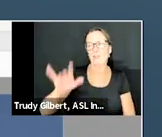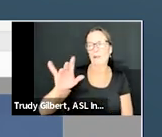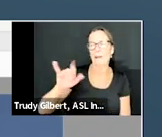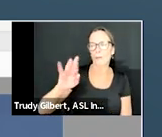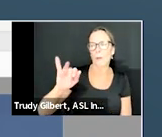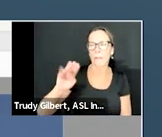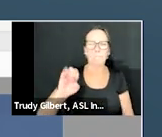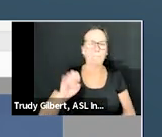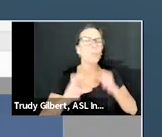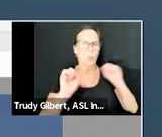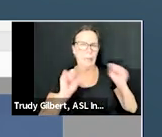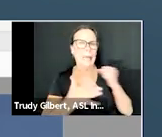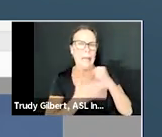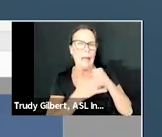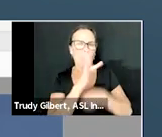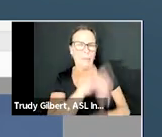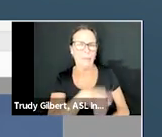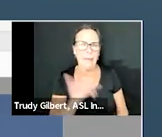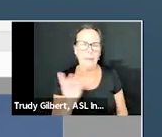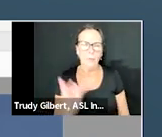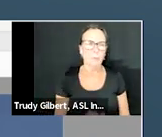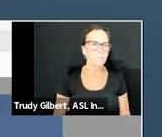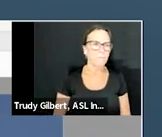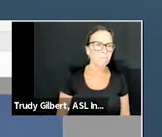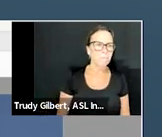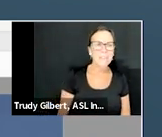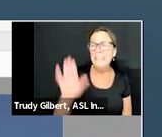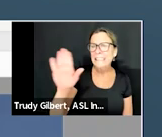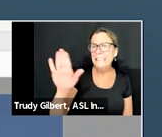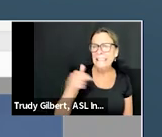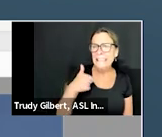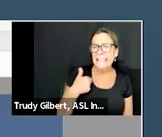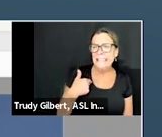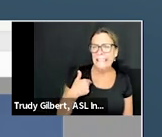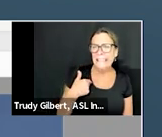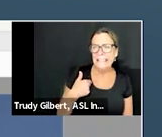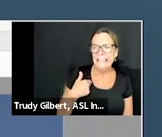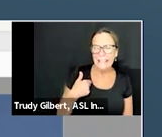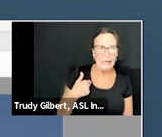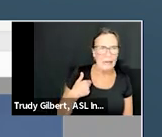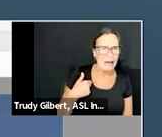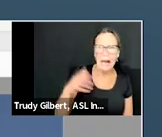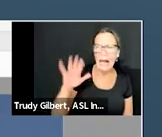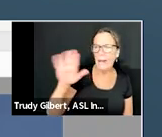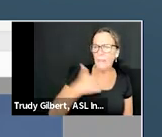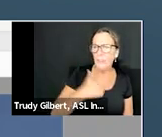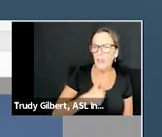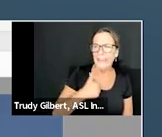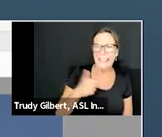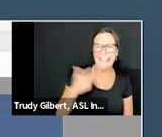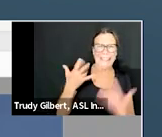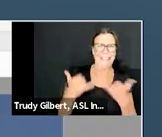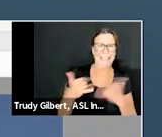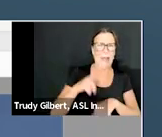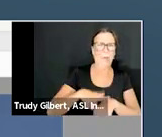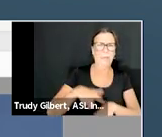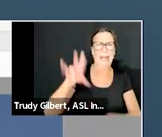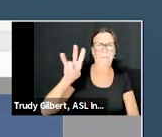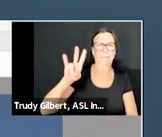Next slide, please. Oh, sorry, Tom. I just wanted to mention, it's going, we're at 7:20 now.